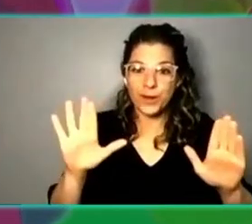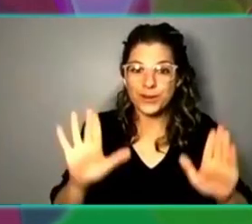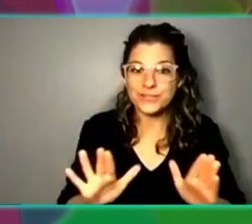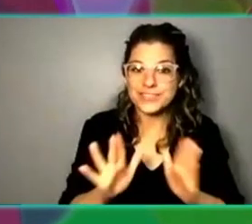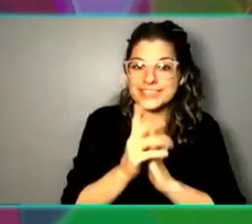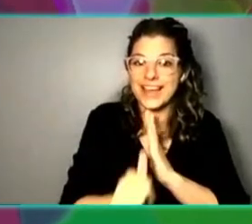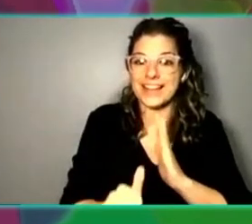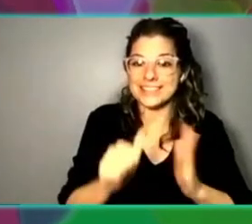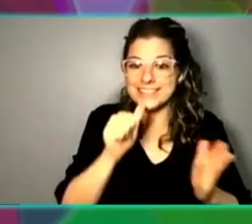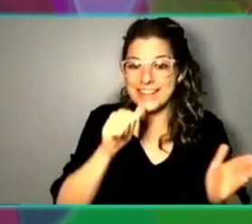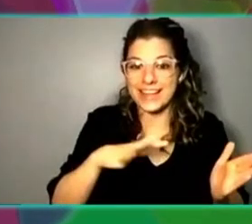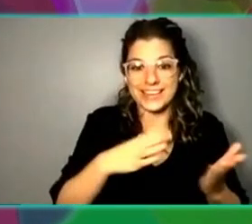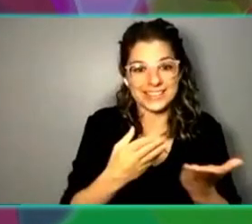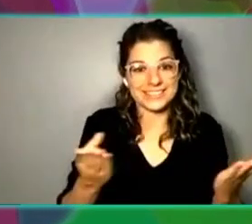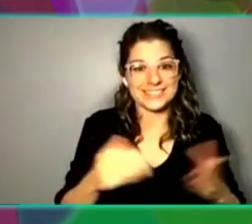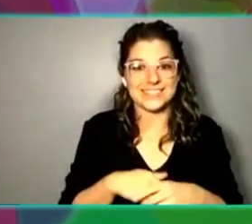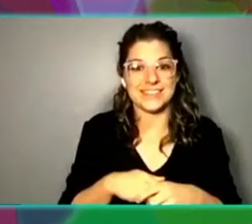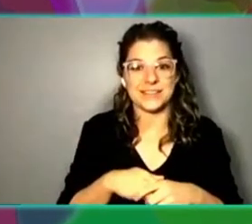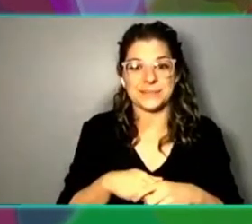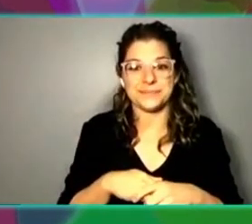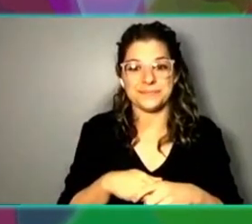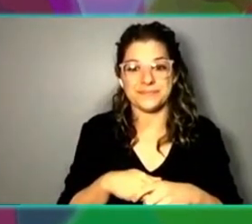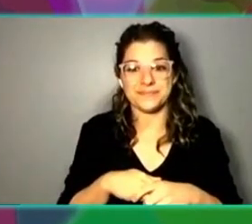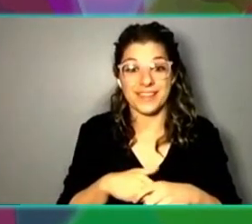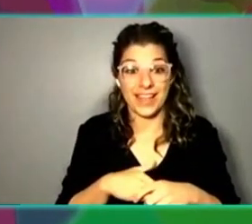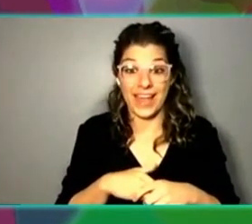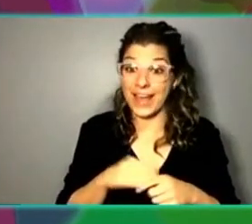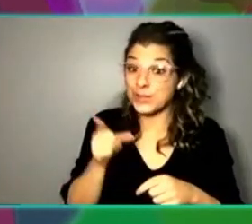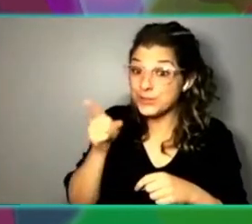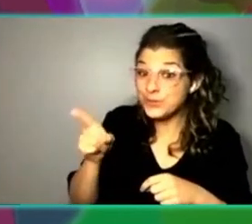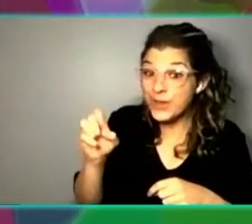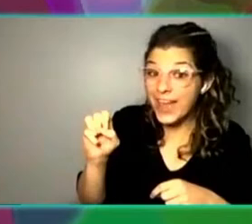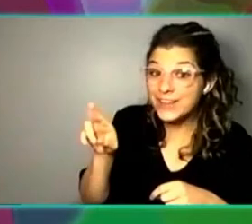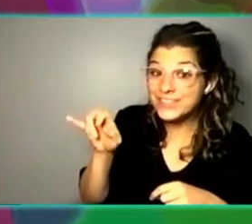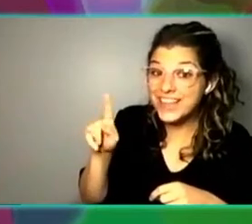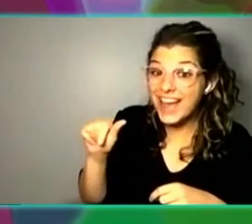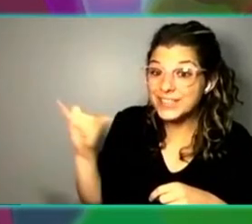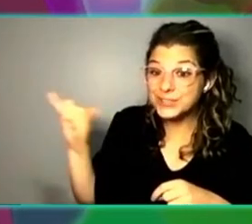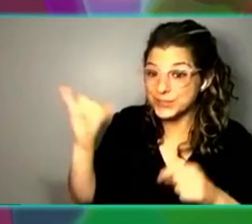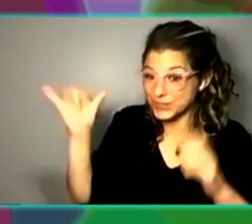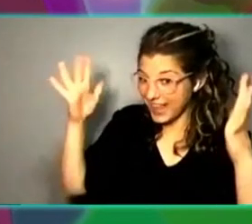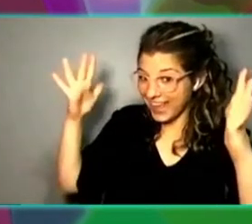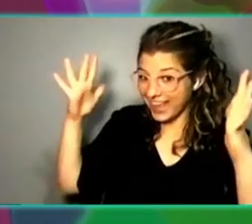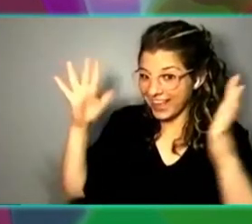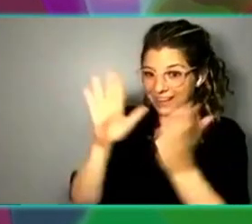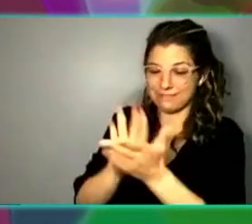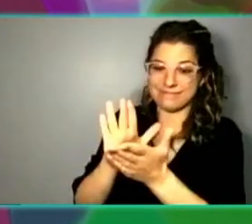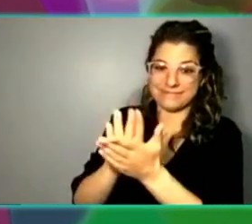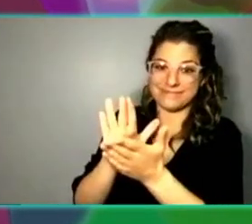ladies. And you, Erika, let's go.